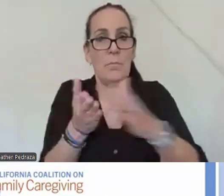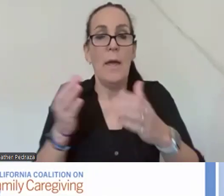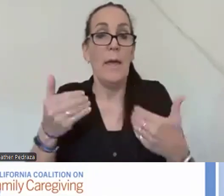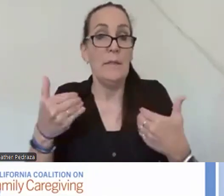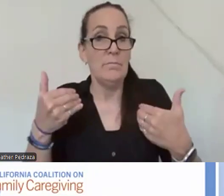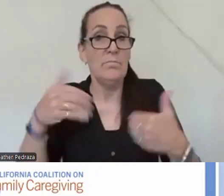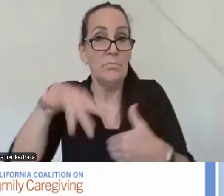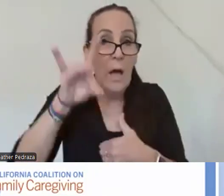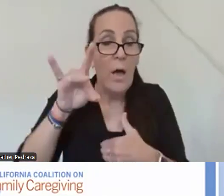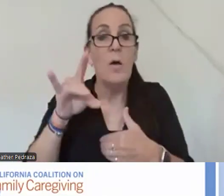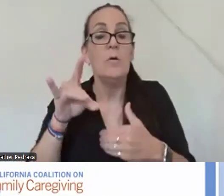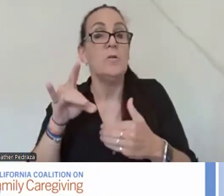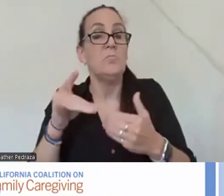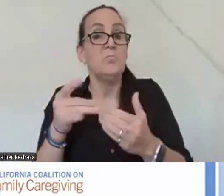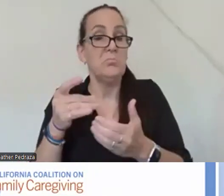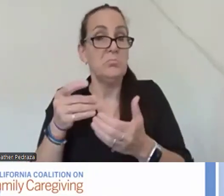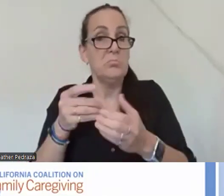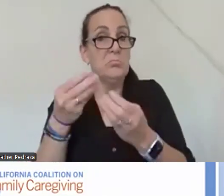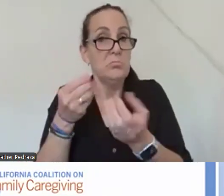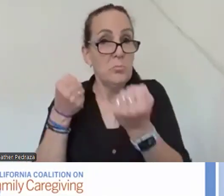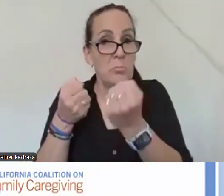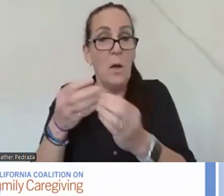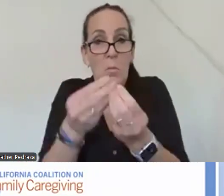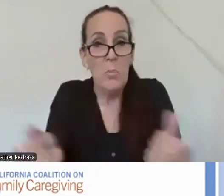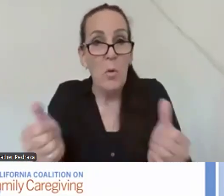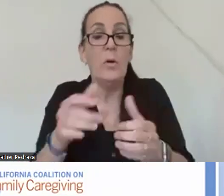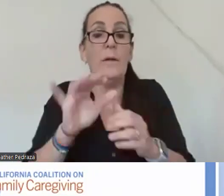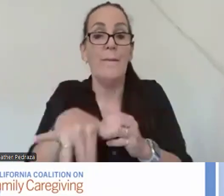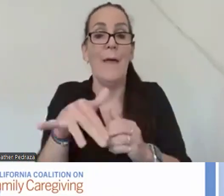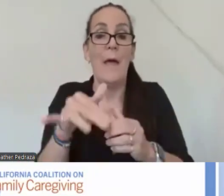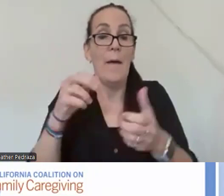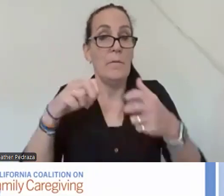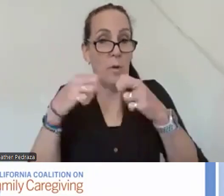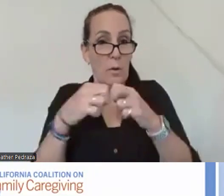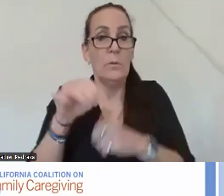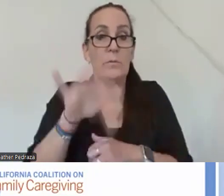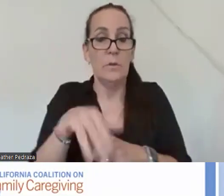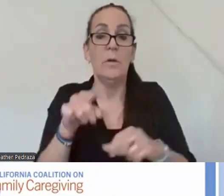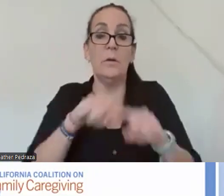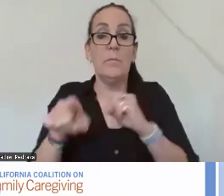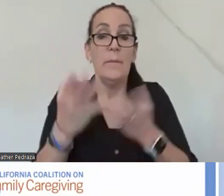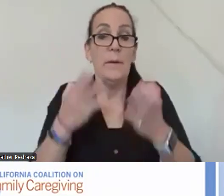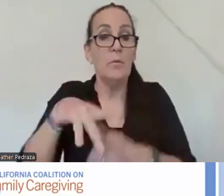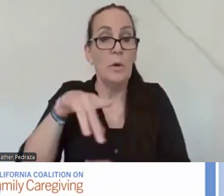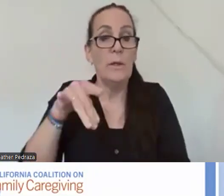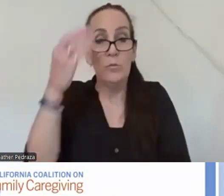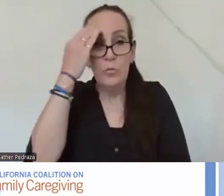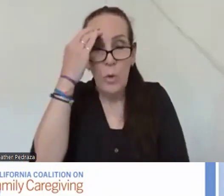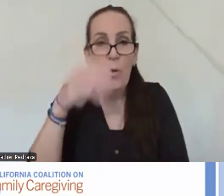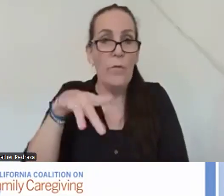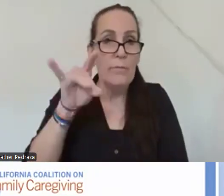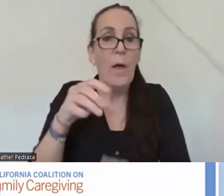addressed unmet need. Knowing and meeting existing unmet need, however it arises, as well as